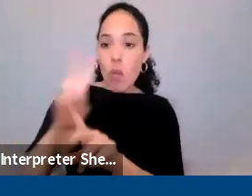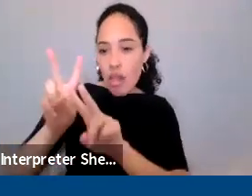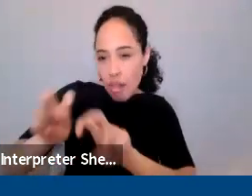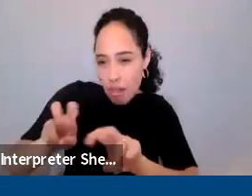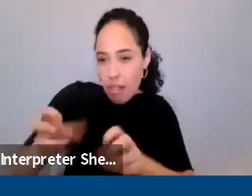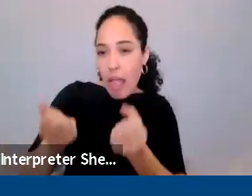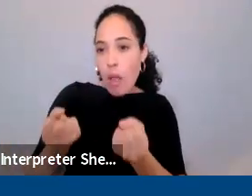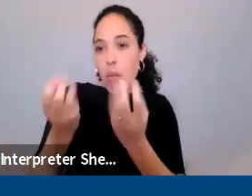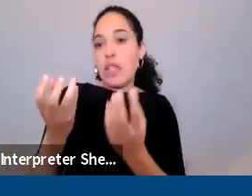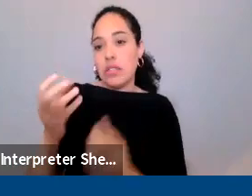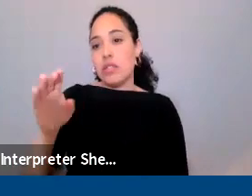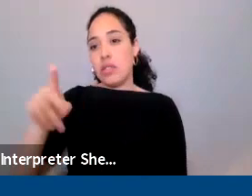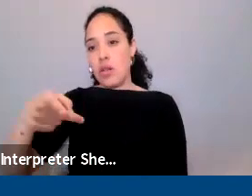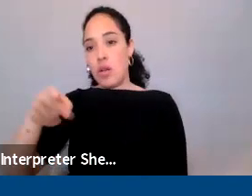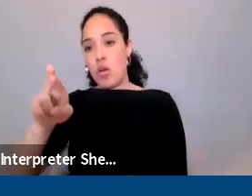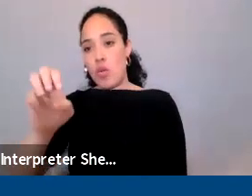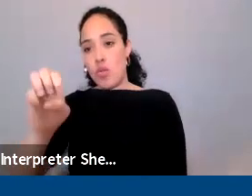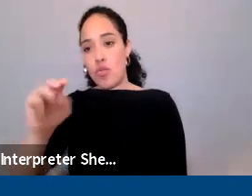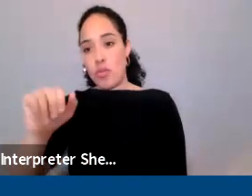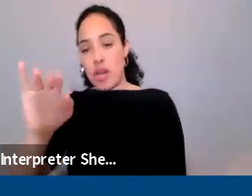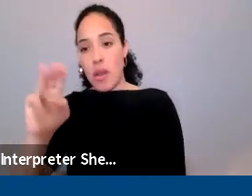completed on a structure if necessary.